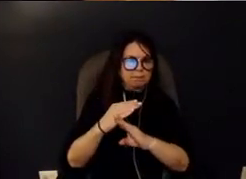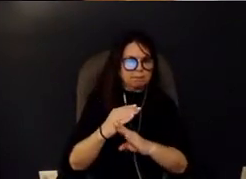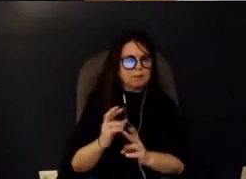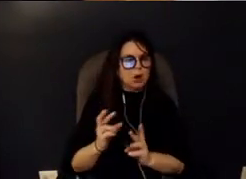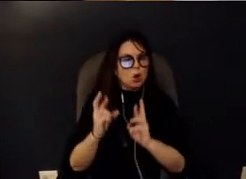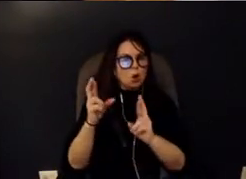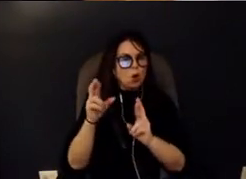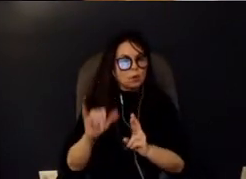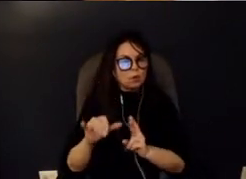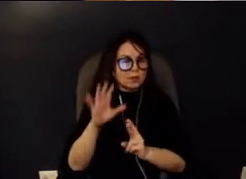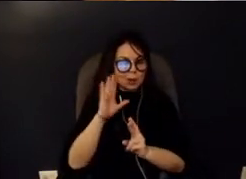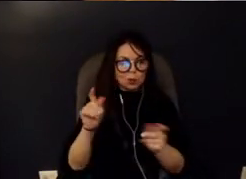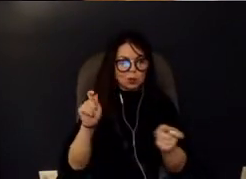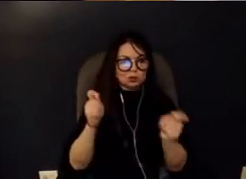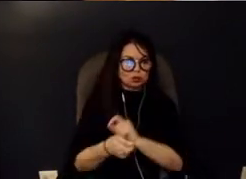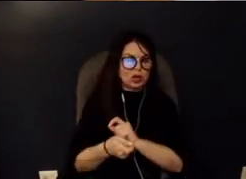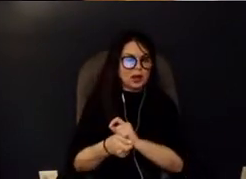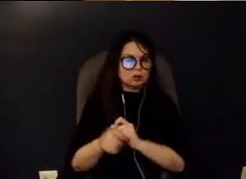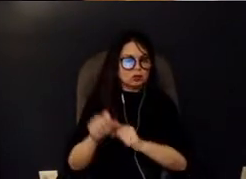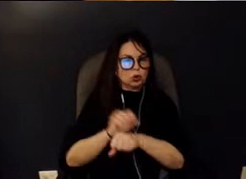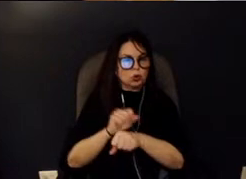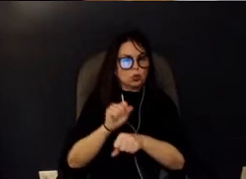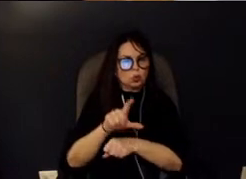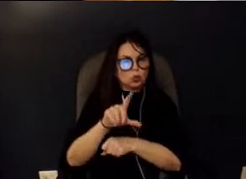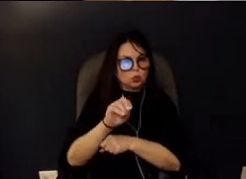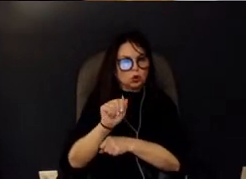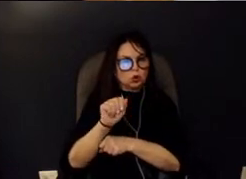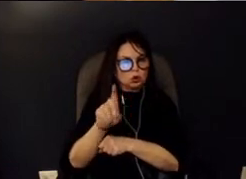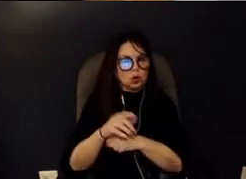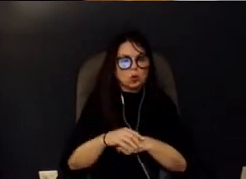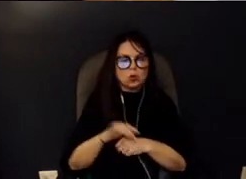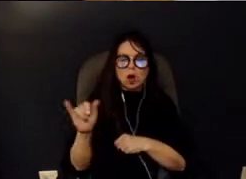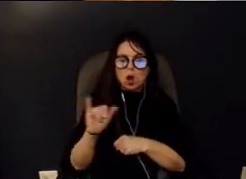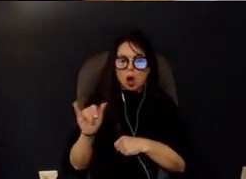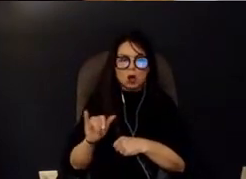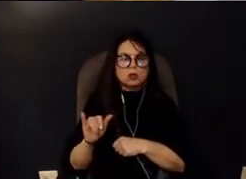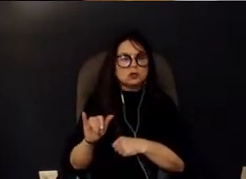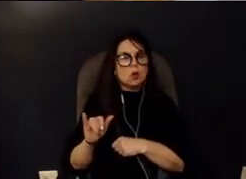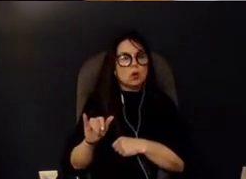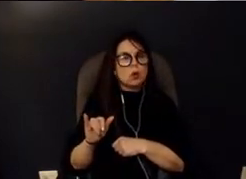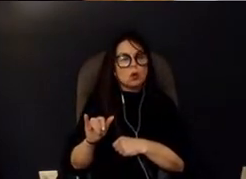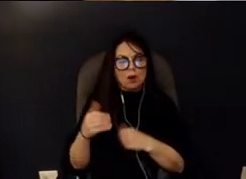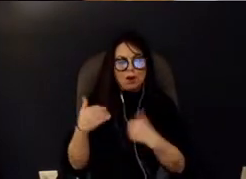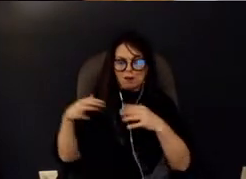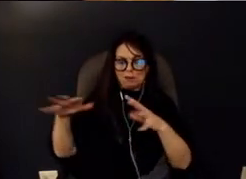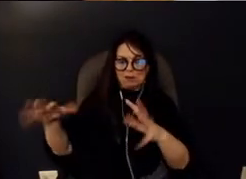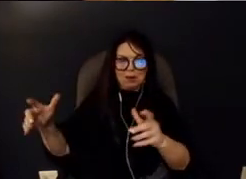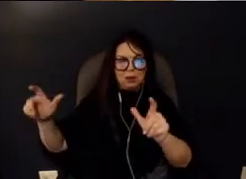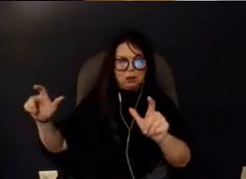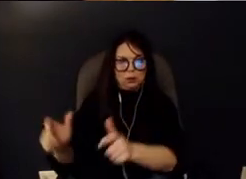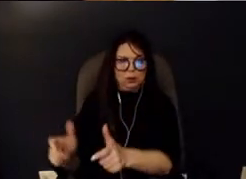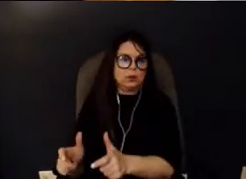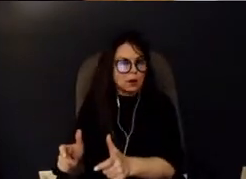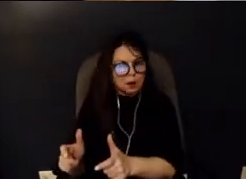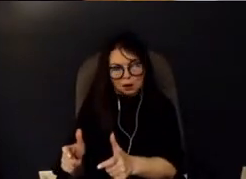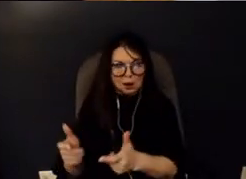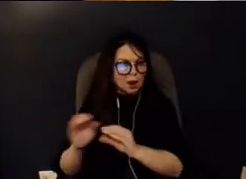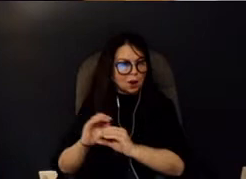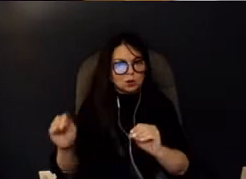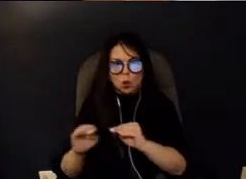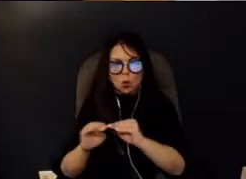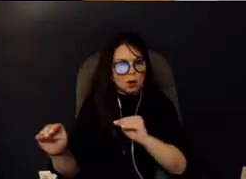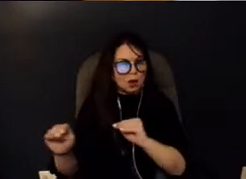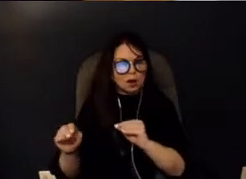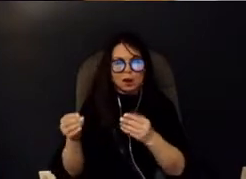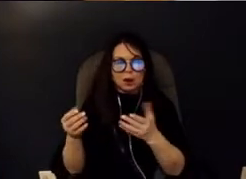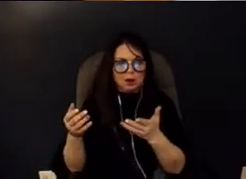also have attrition levels right now, which have not stabilized. And we don't know exactly how many officers will